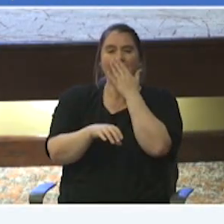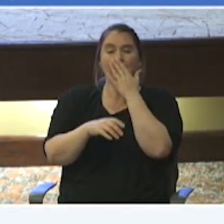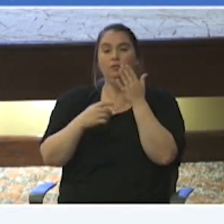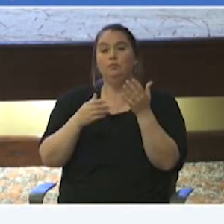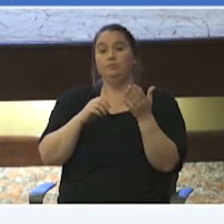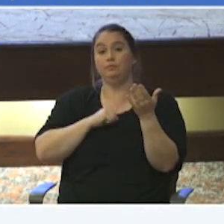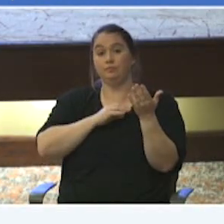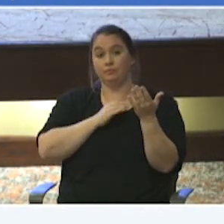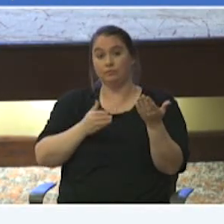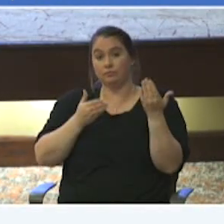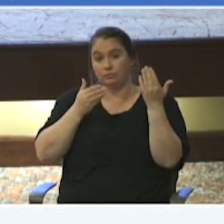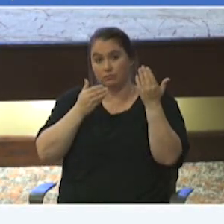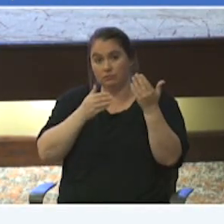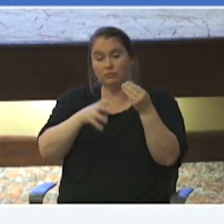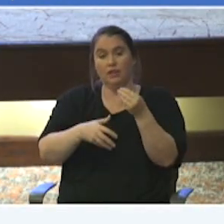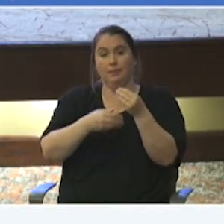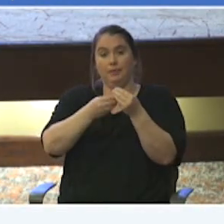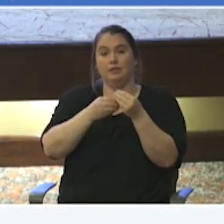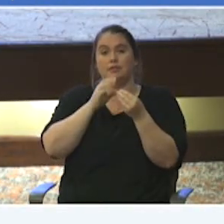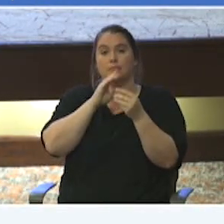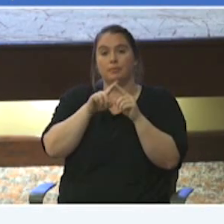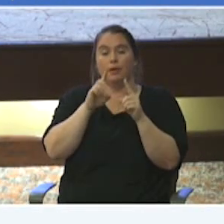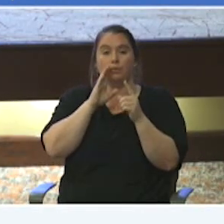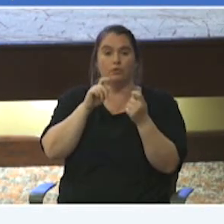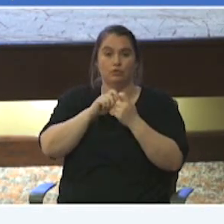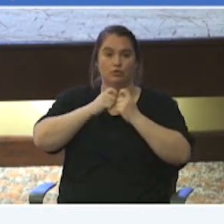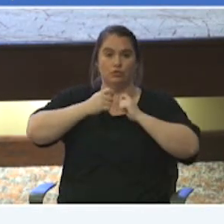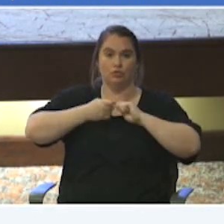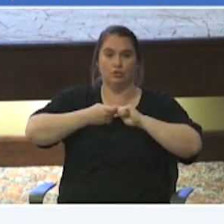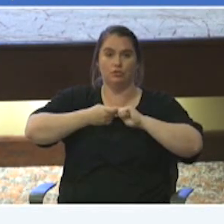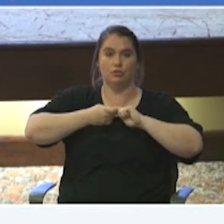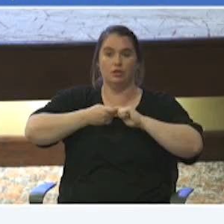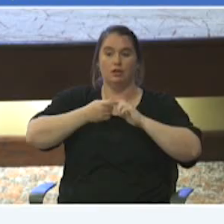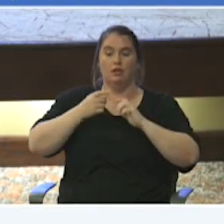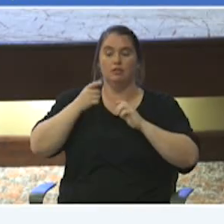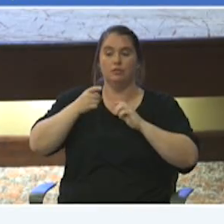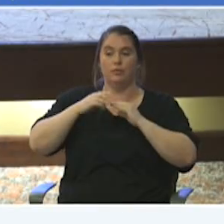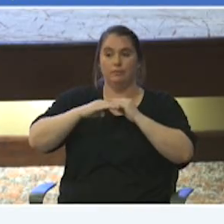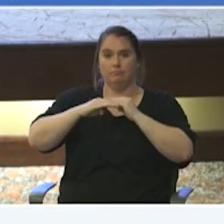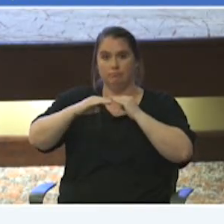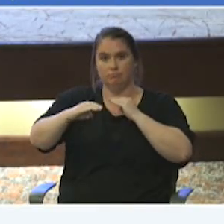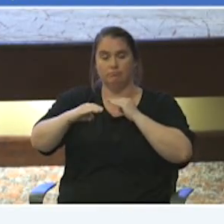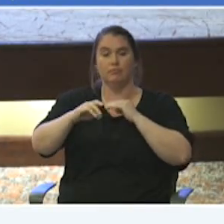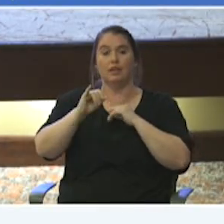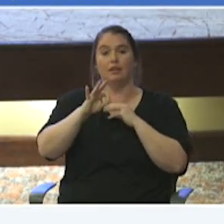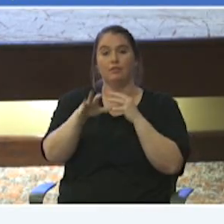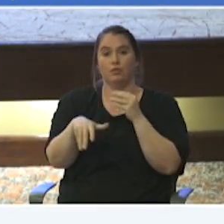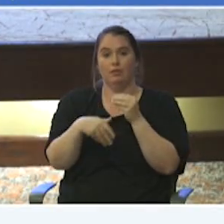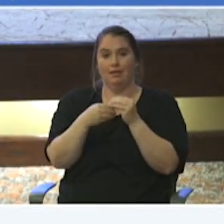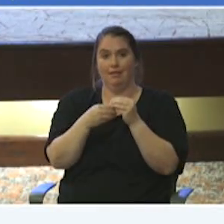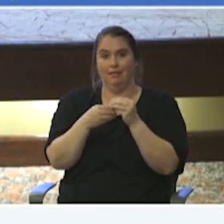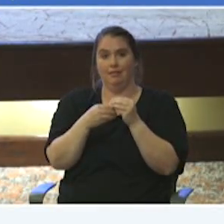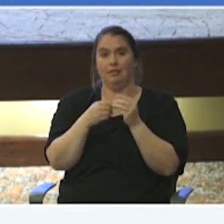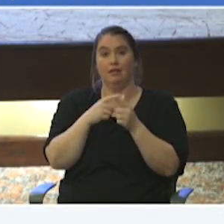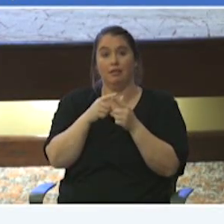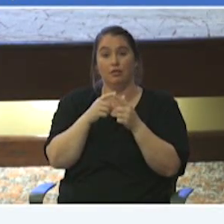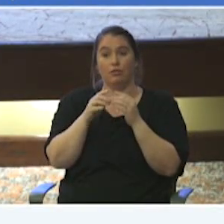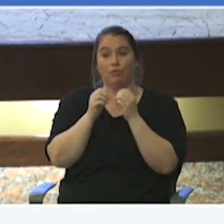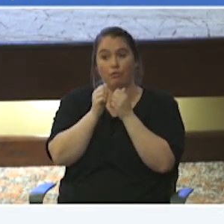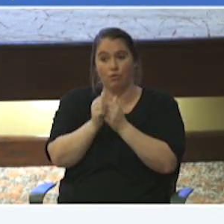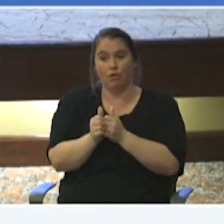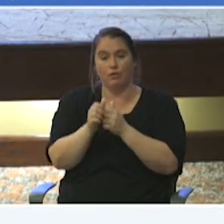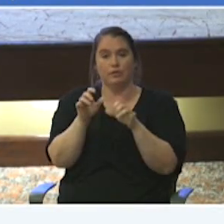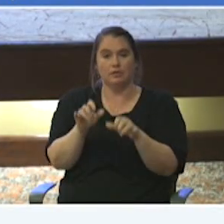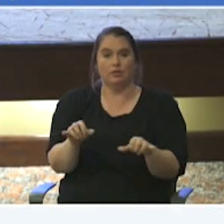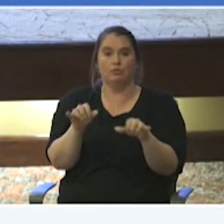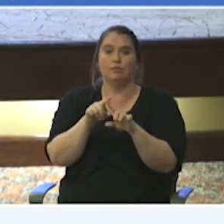recommend adopting the appendix, but changing the shall to a may. So if you're putting it in, then you follow the standards, but you're not required to put